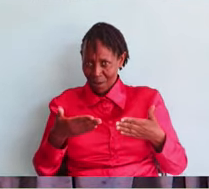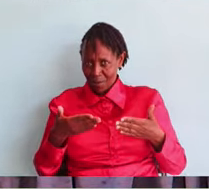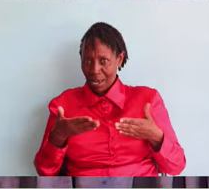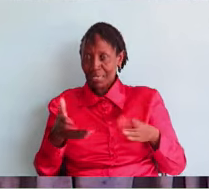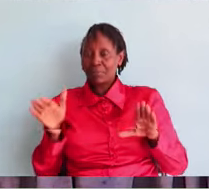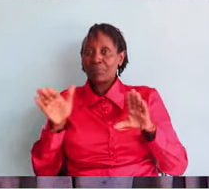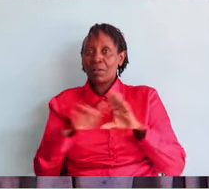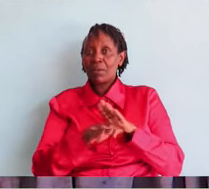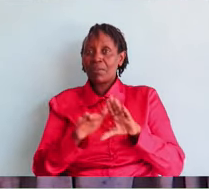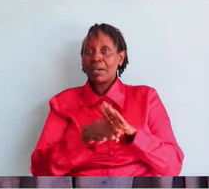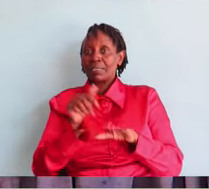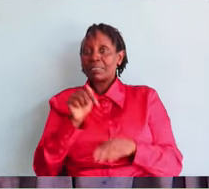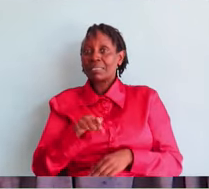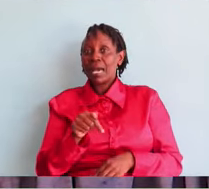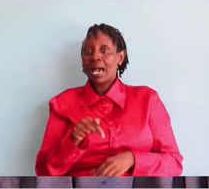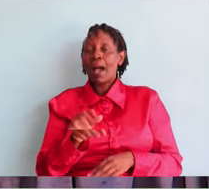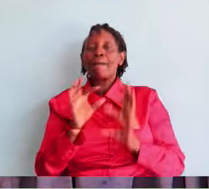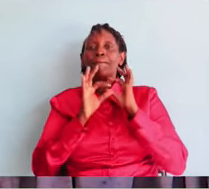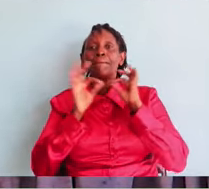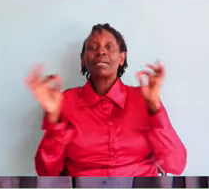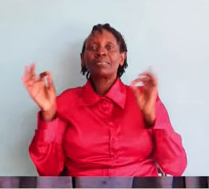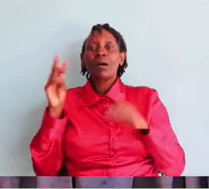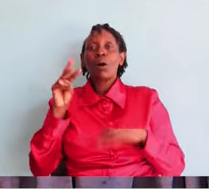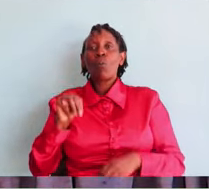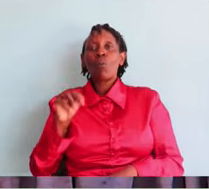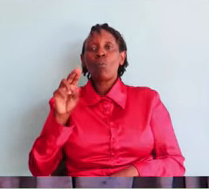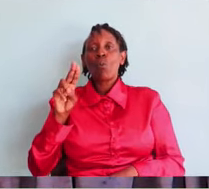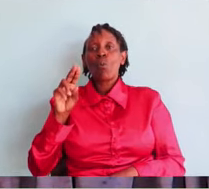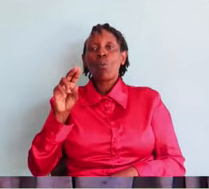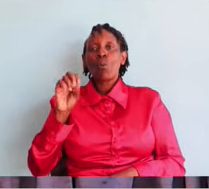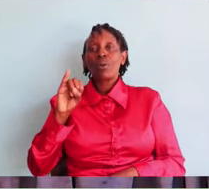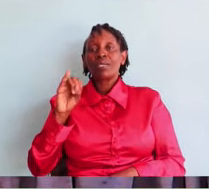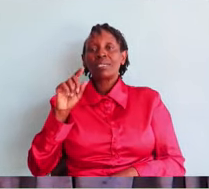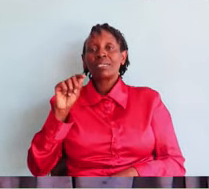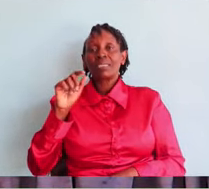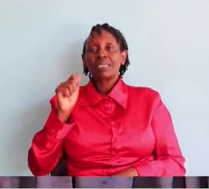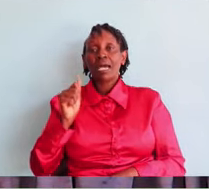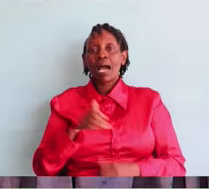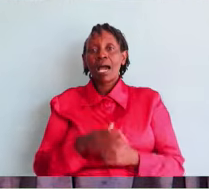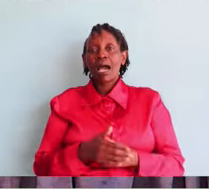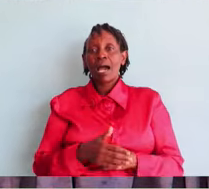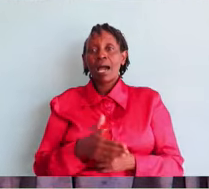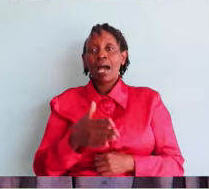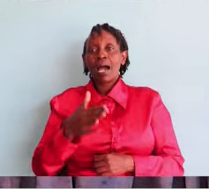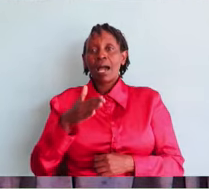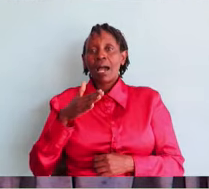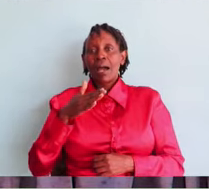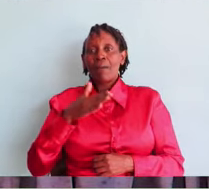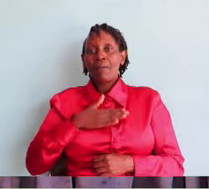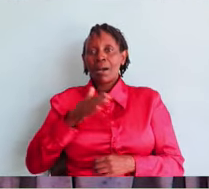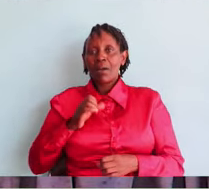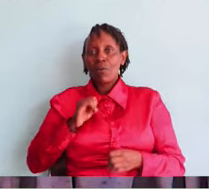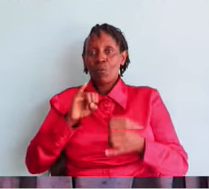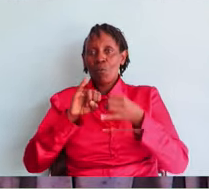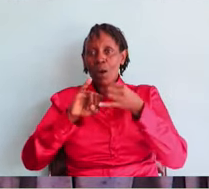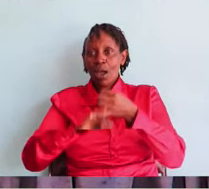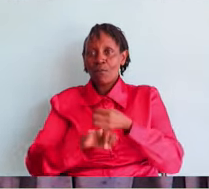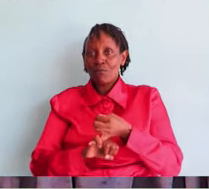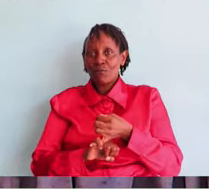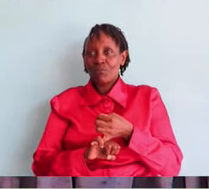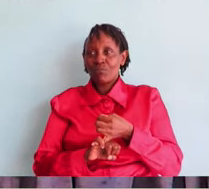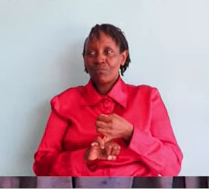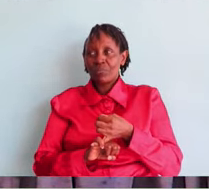Pastor Mwita, welcomed us. And my wife had just finished her duty being a pastor